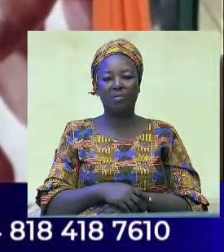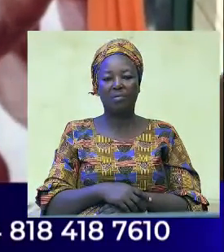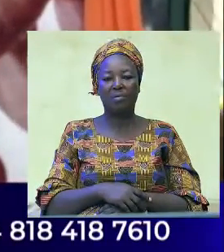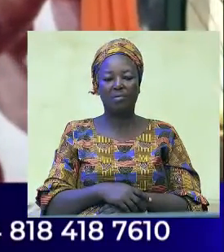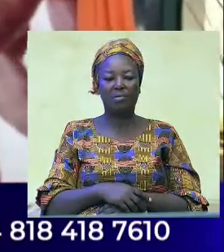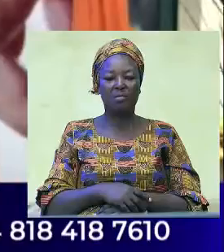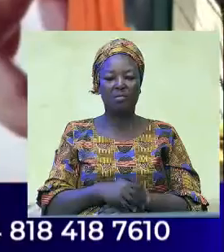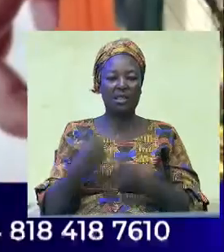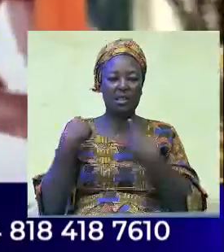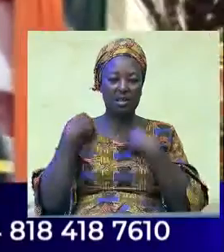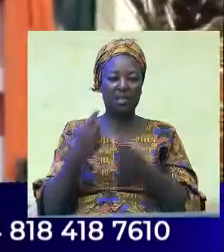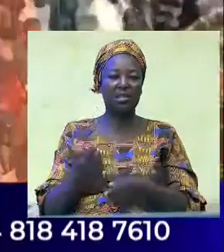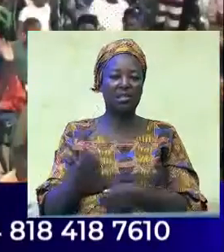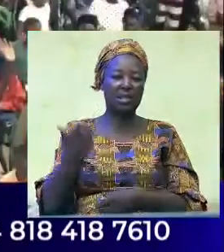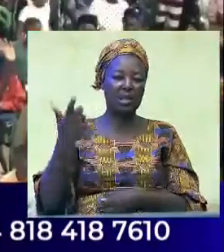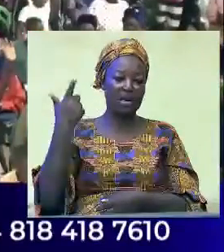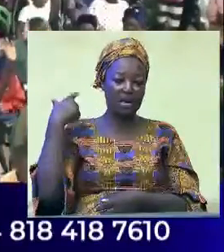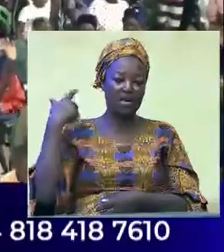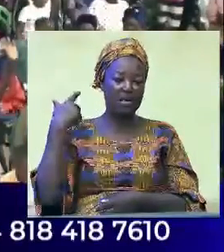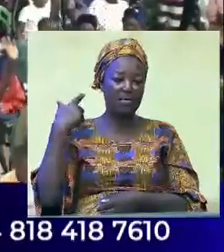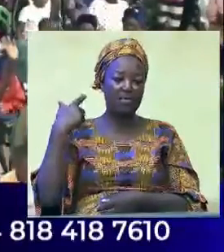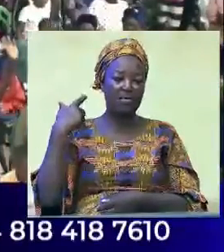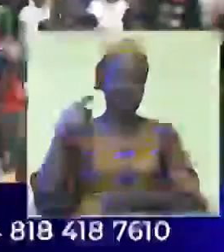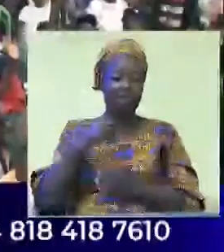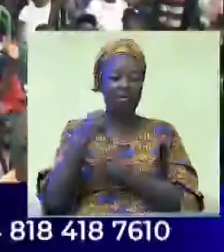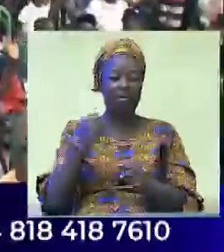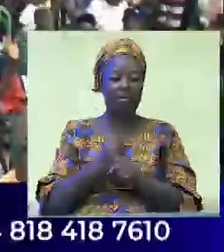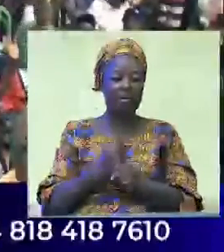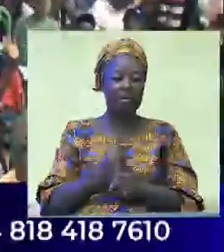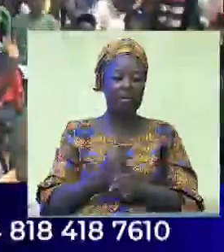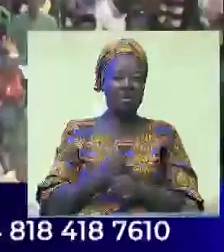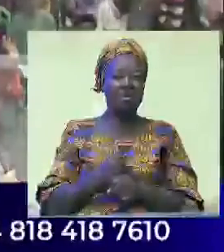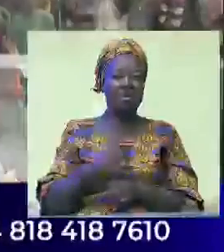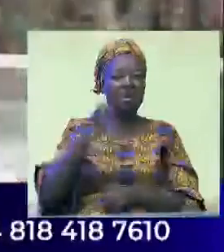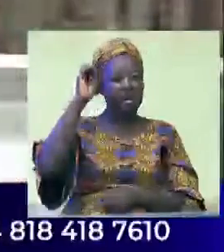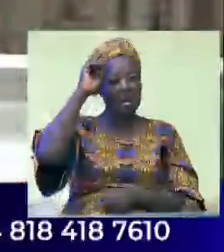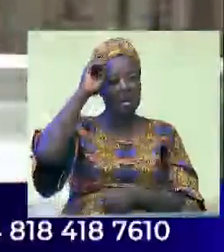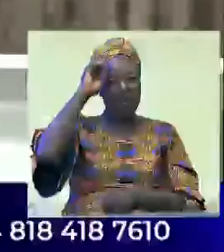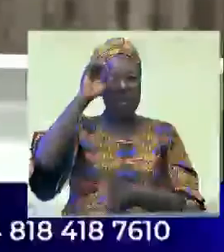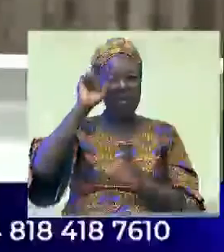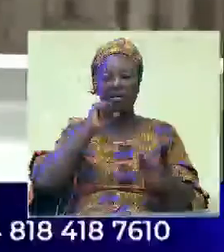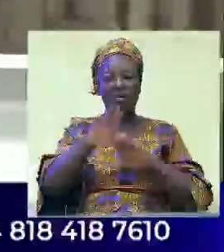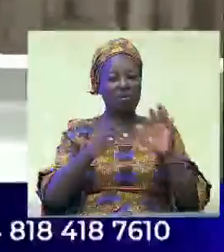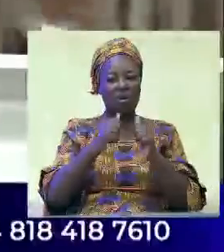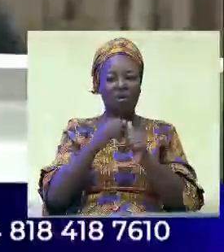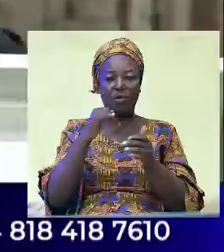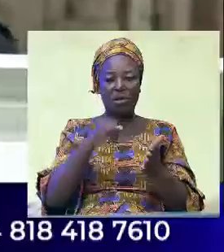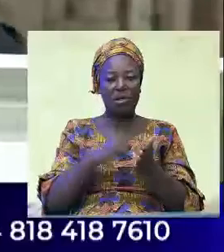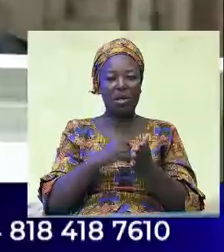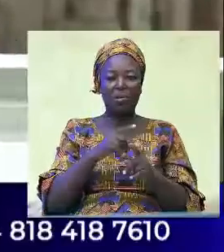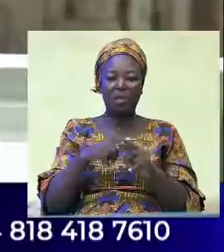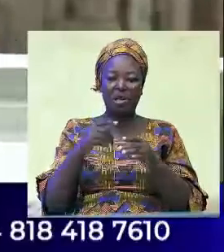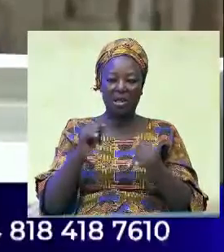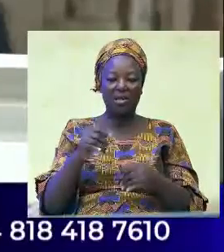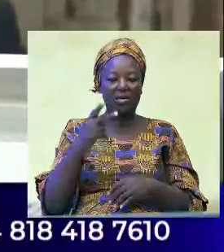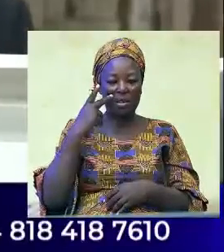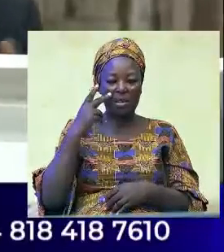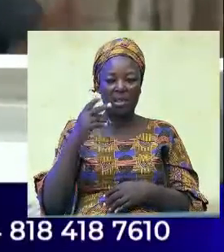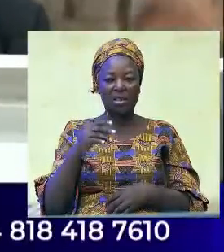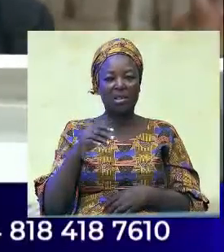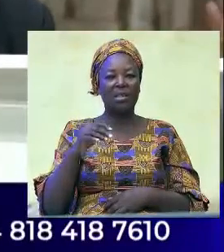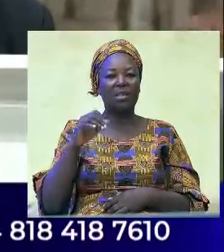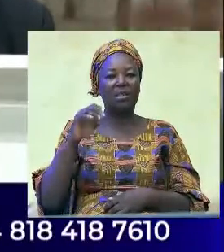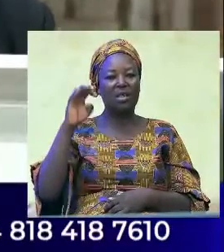Lake ulcer. Since last year, she can't walk with it. She uses crutches,